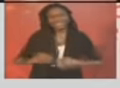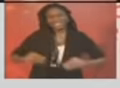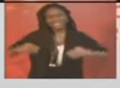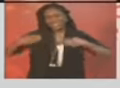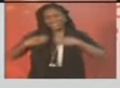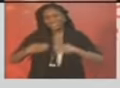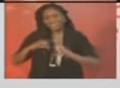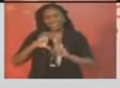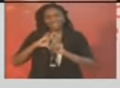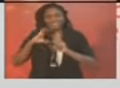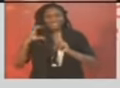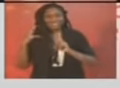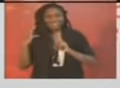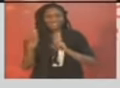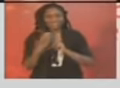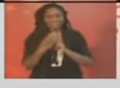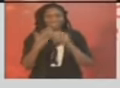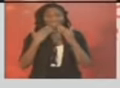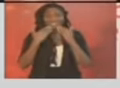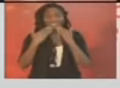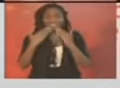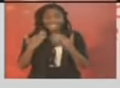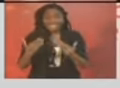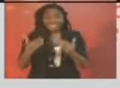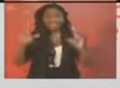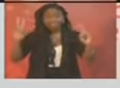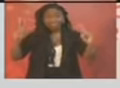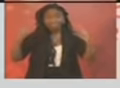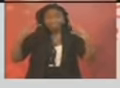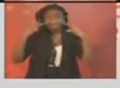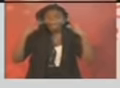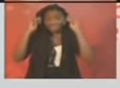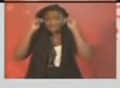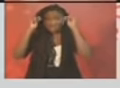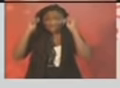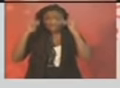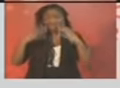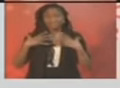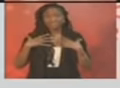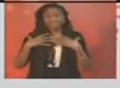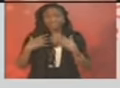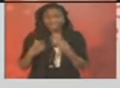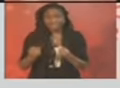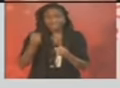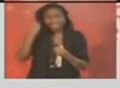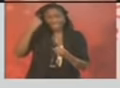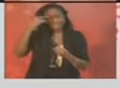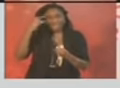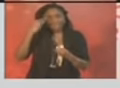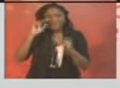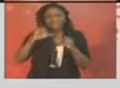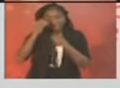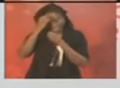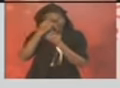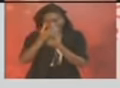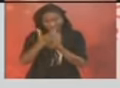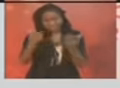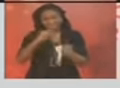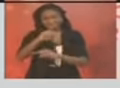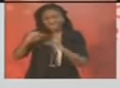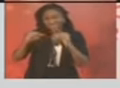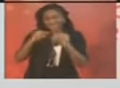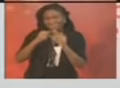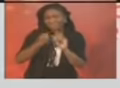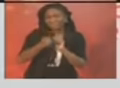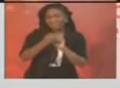another virtual media conference hosted by the Ministry of Health, which will provide an update on the national COVID-19 response from